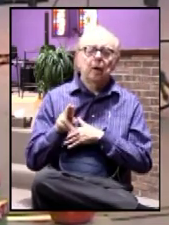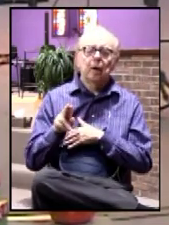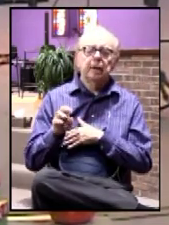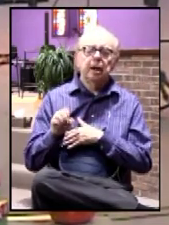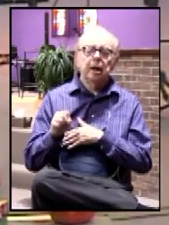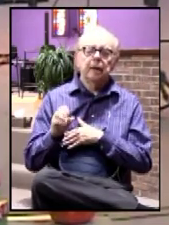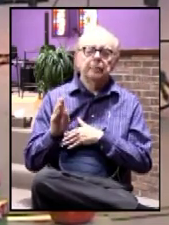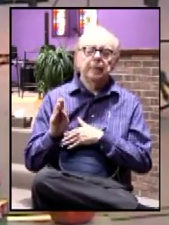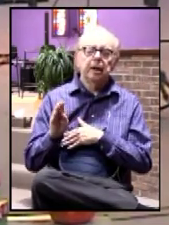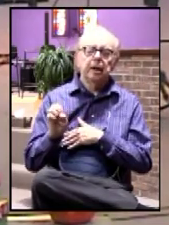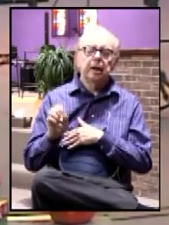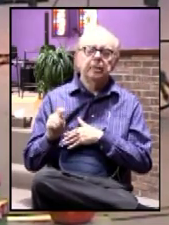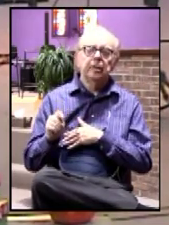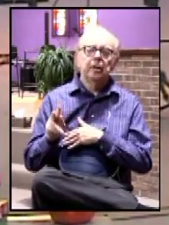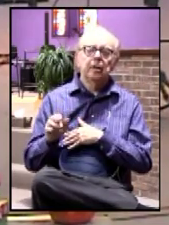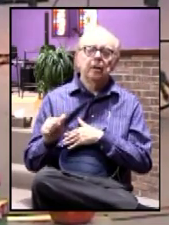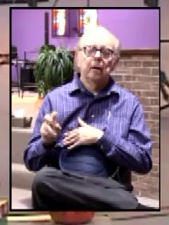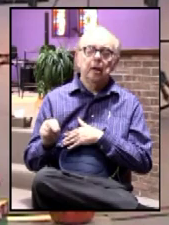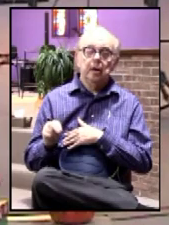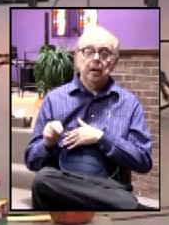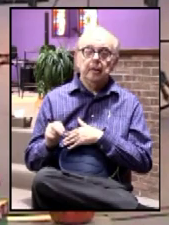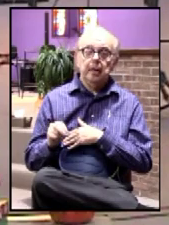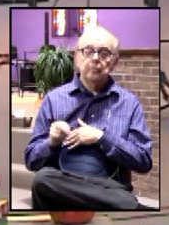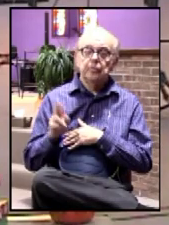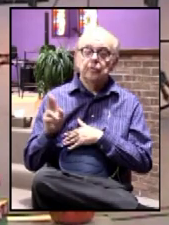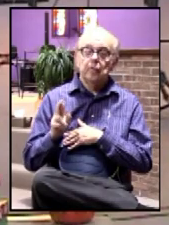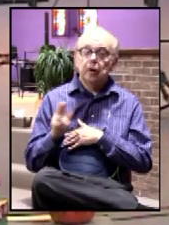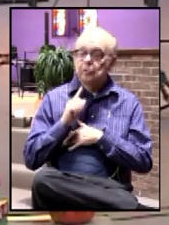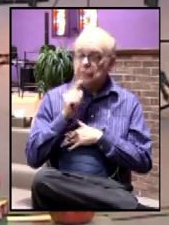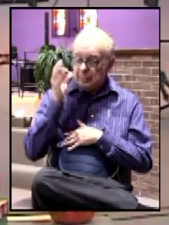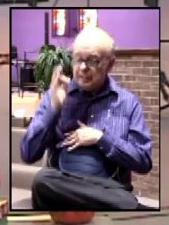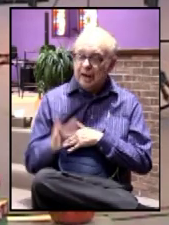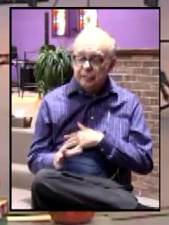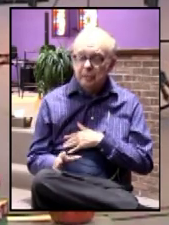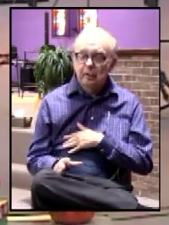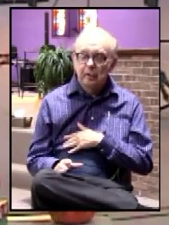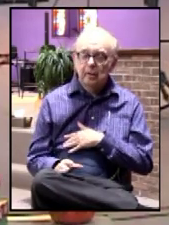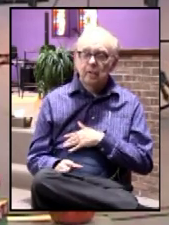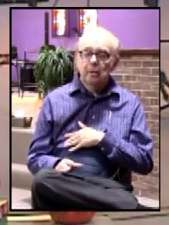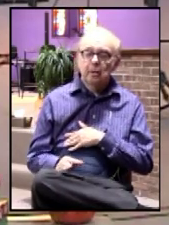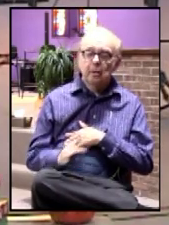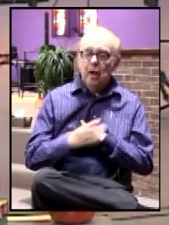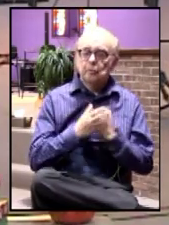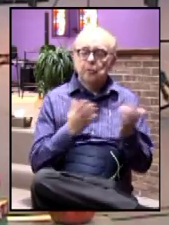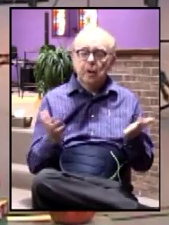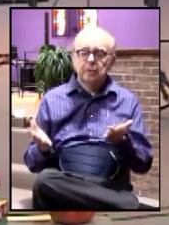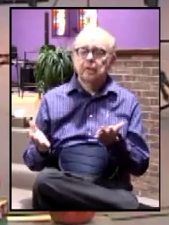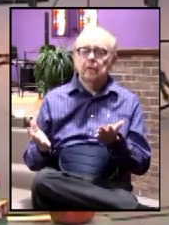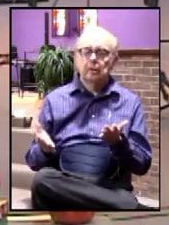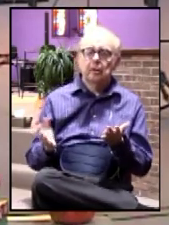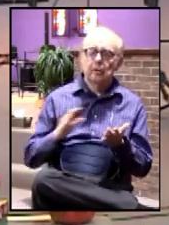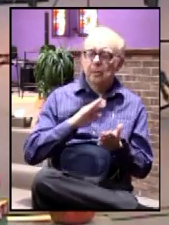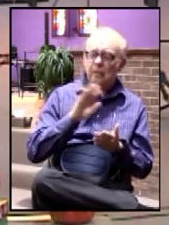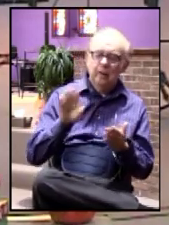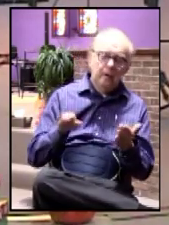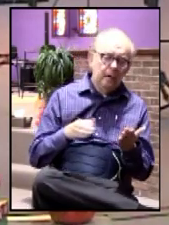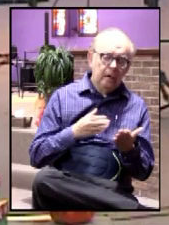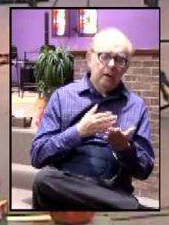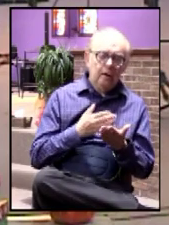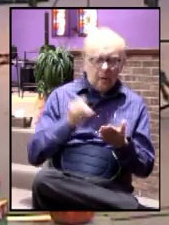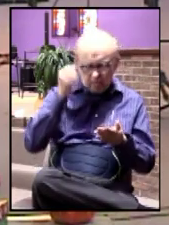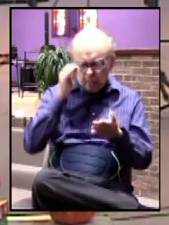church. And he was a pastor. And he brought all of